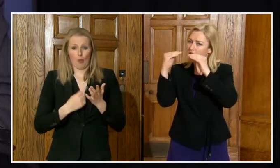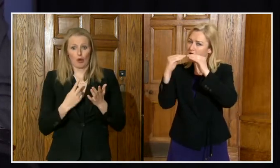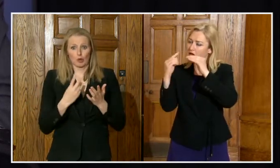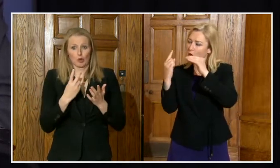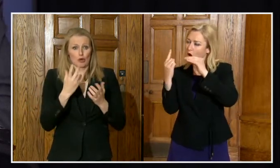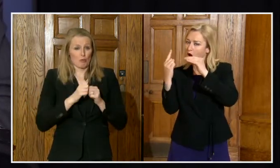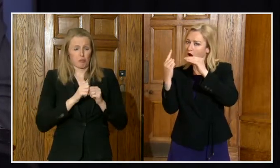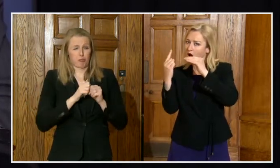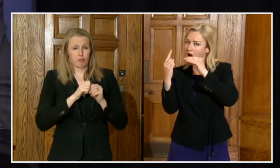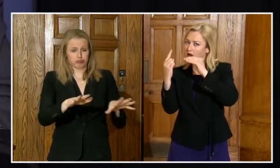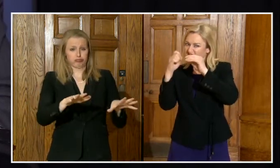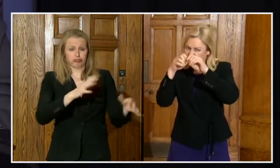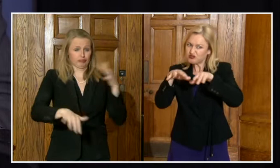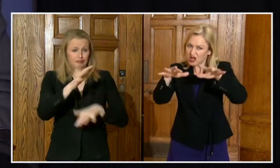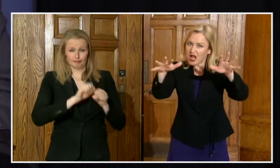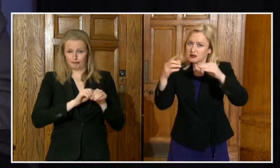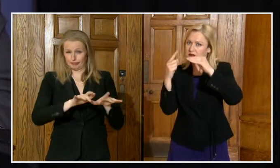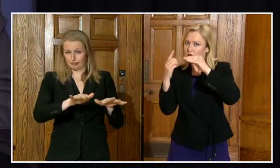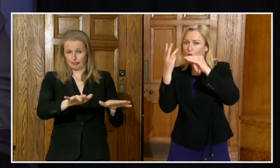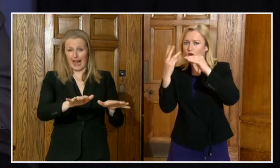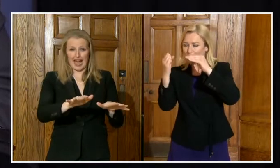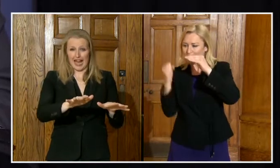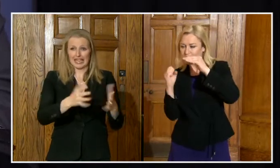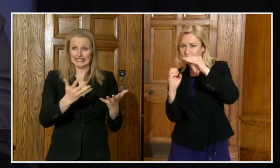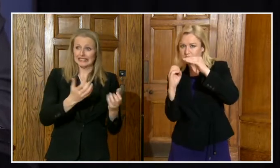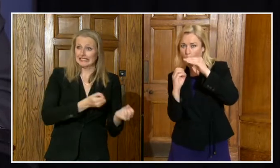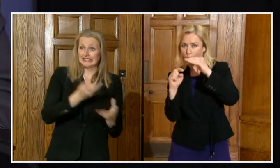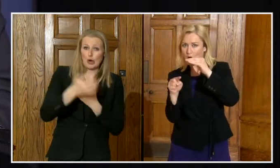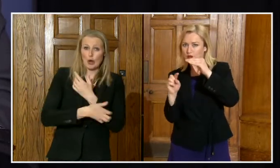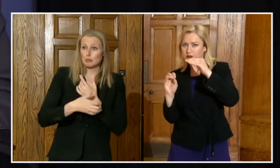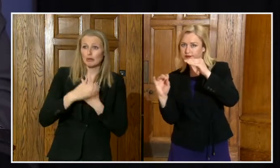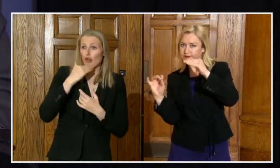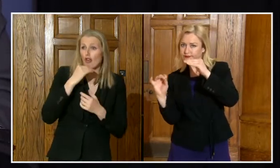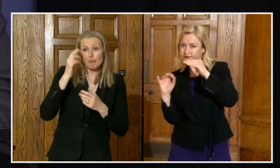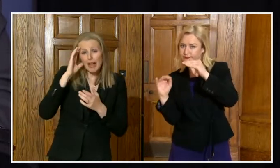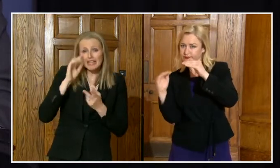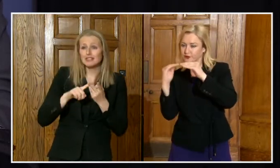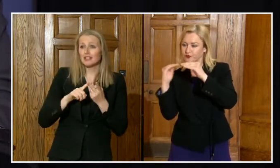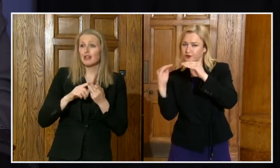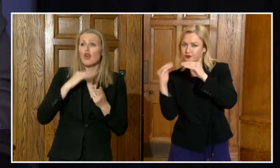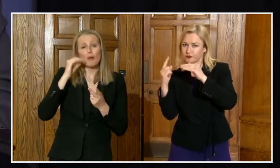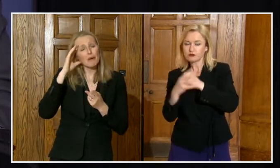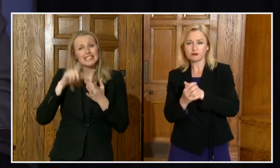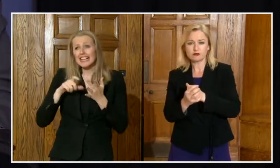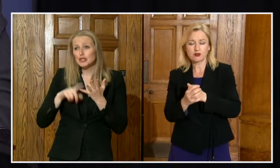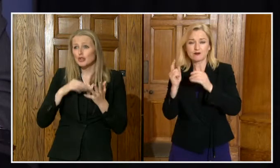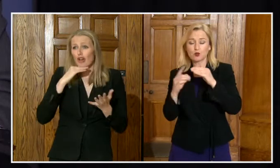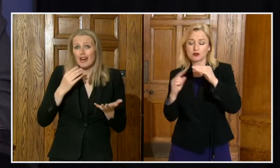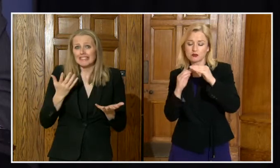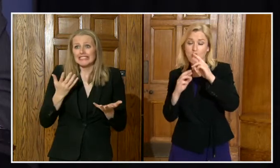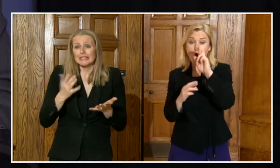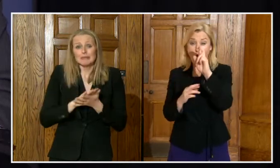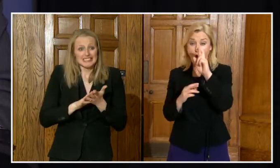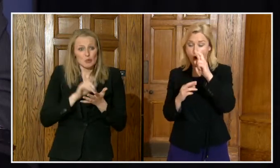a growth in new admissions to hospital, a growth in people being admitted to intensive care, and sadly, further